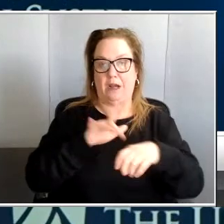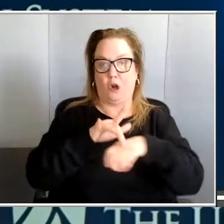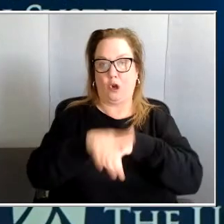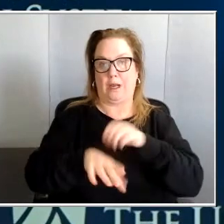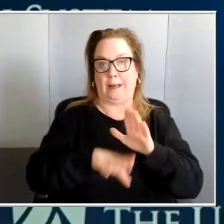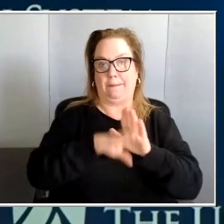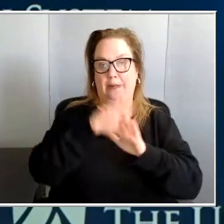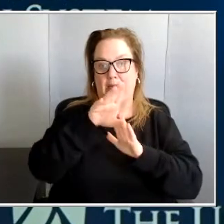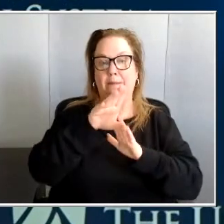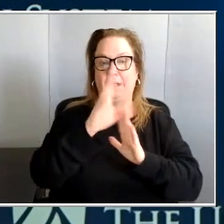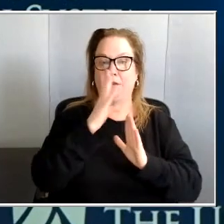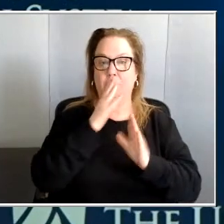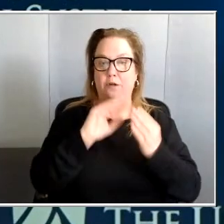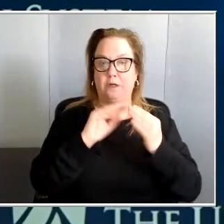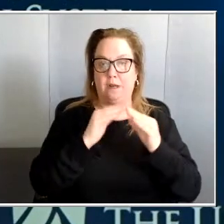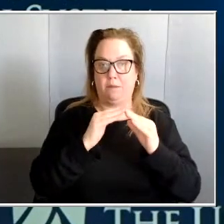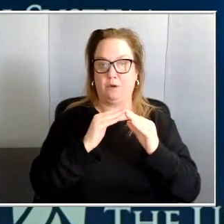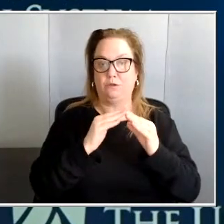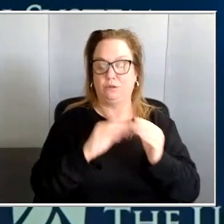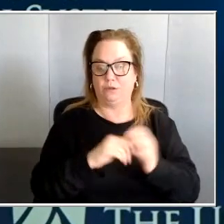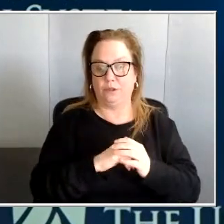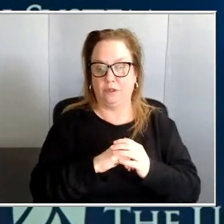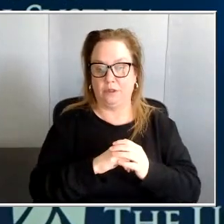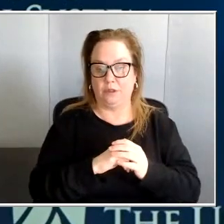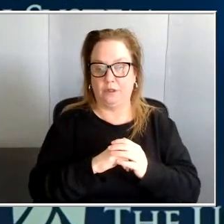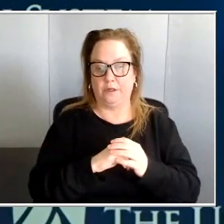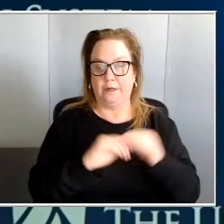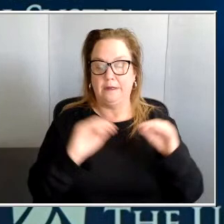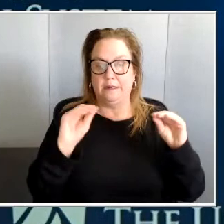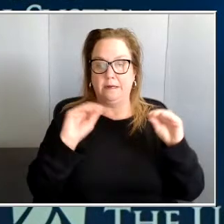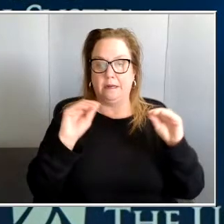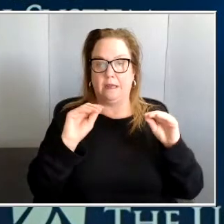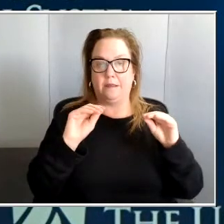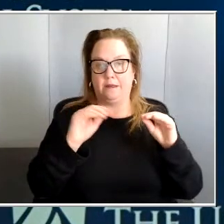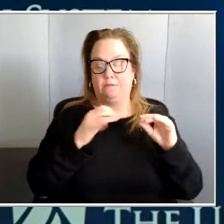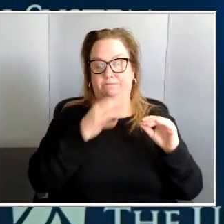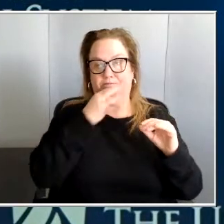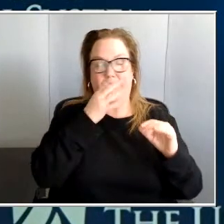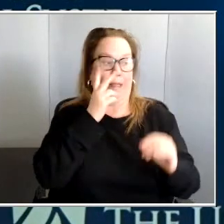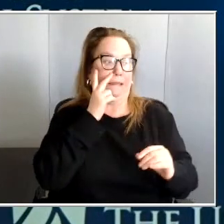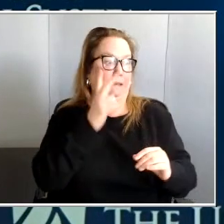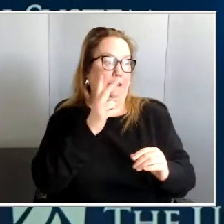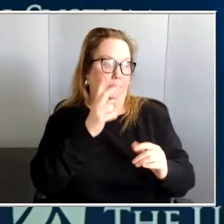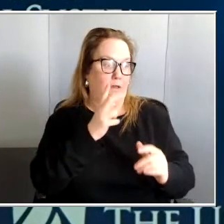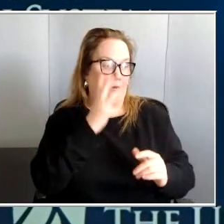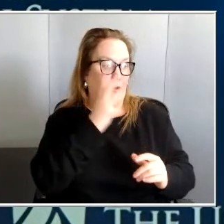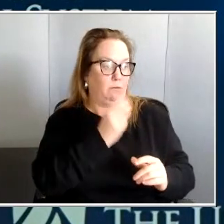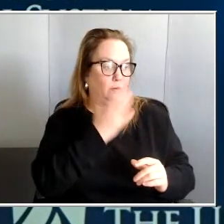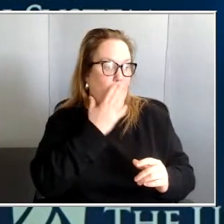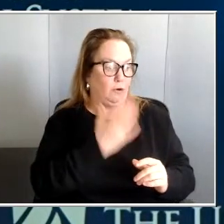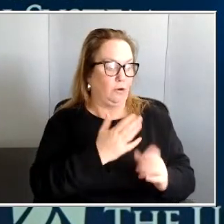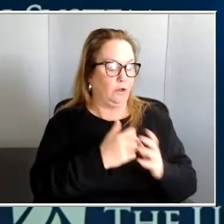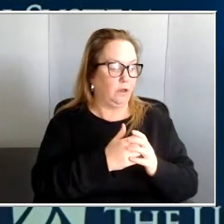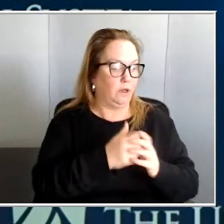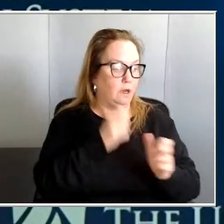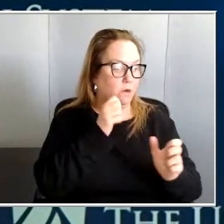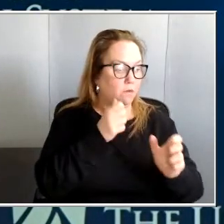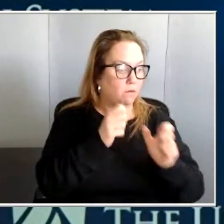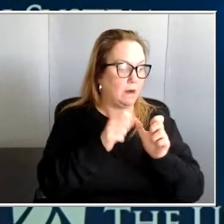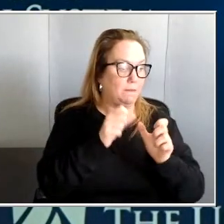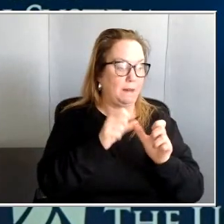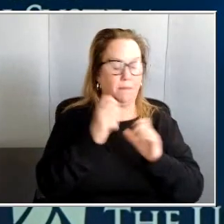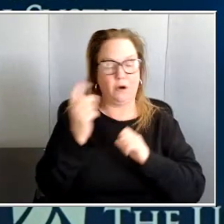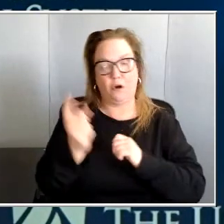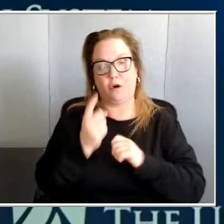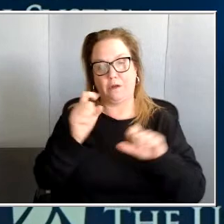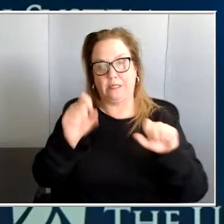been good. Otherwise, nothing really on the horizon. I think we're doing pretty well. Remember, you're always able to